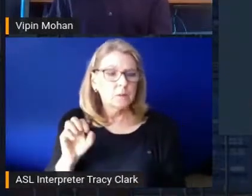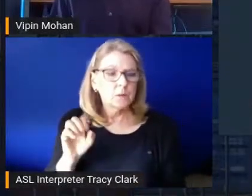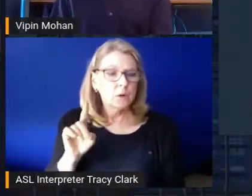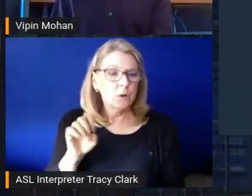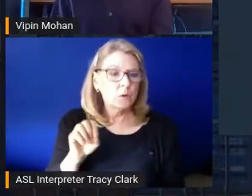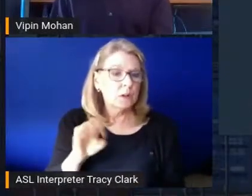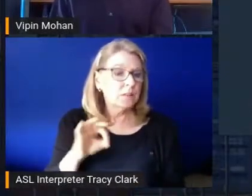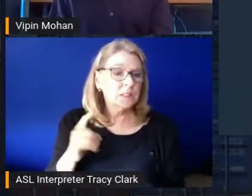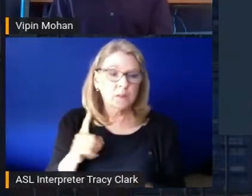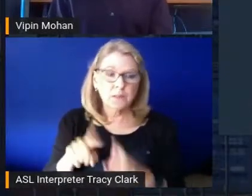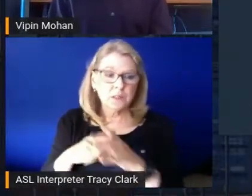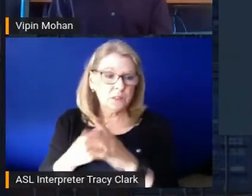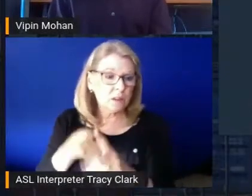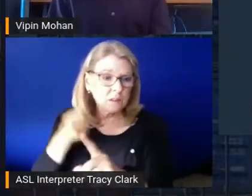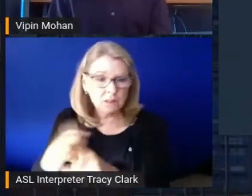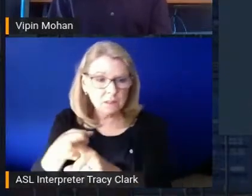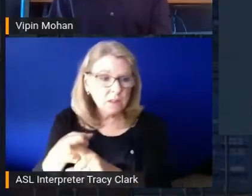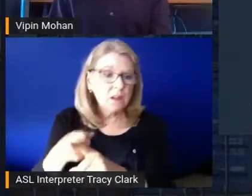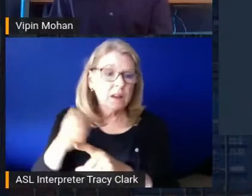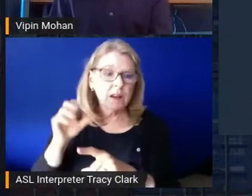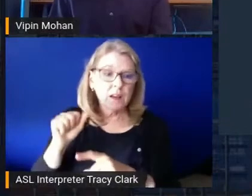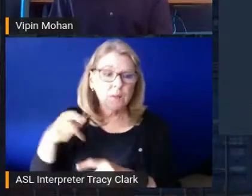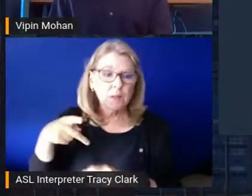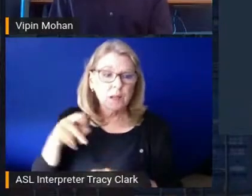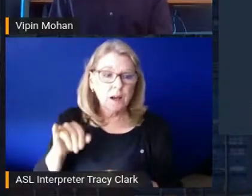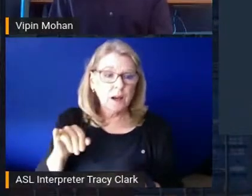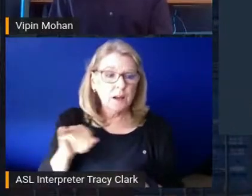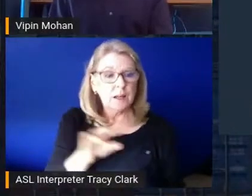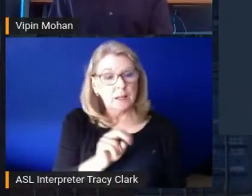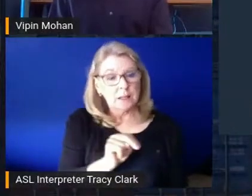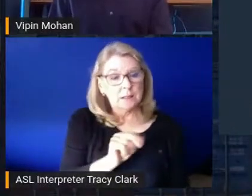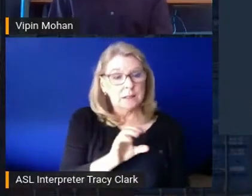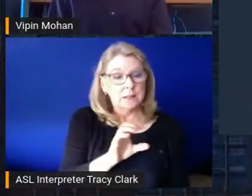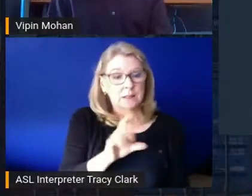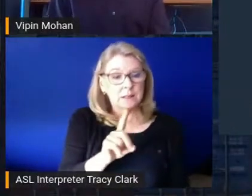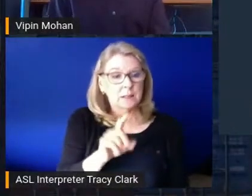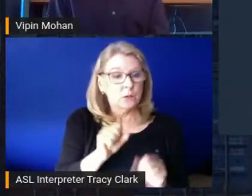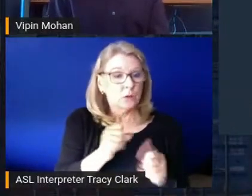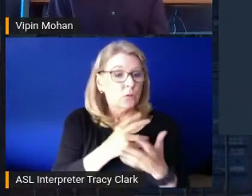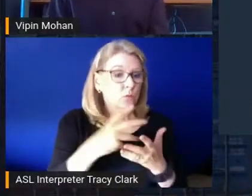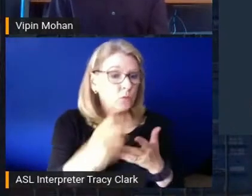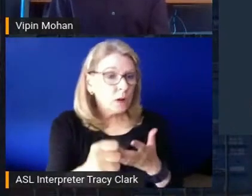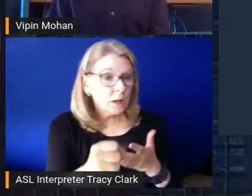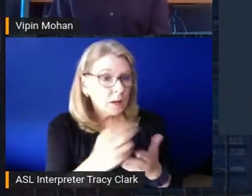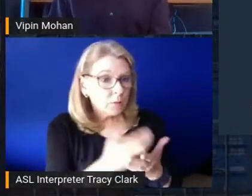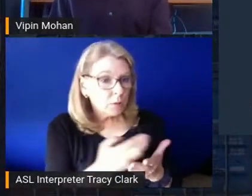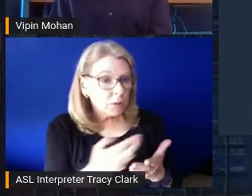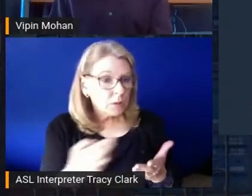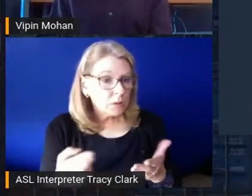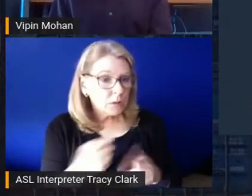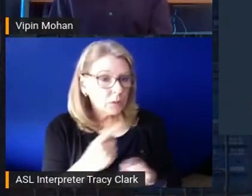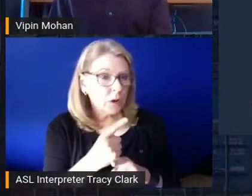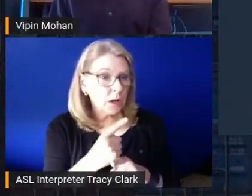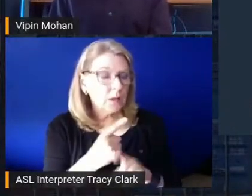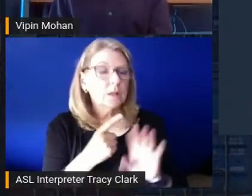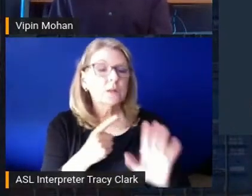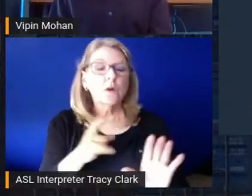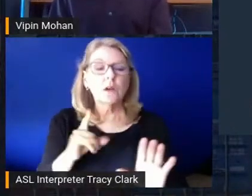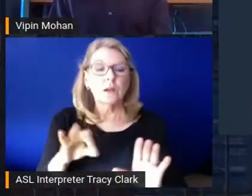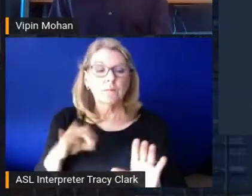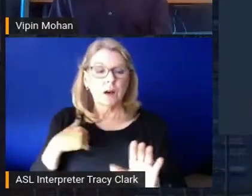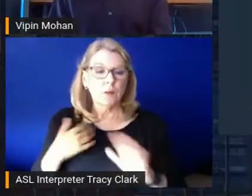API, etcd could run out of resources at that point, right? So this exactly. Good practice. I mean, if I was running an